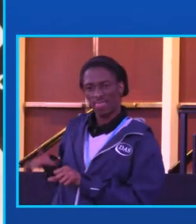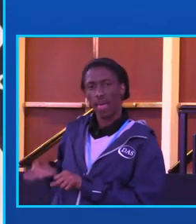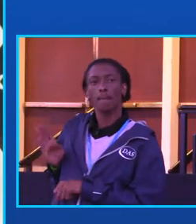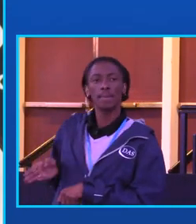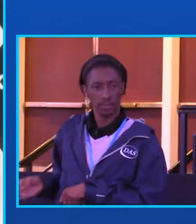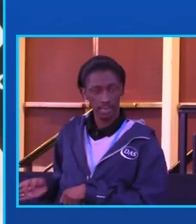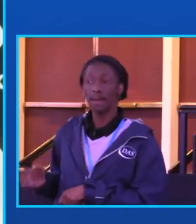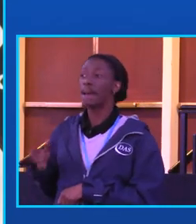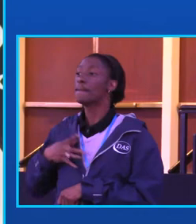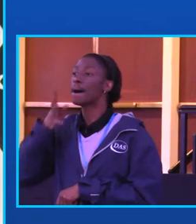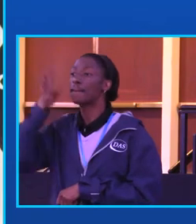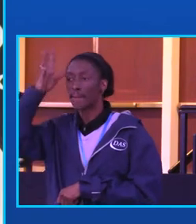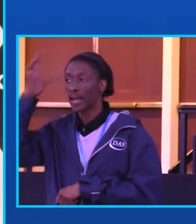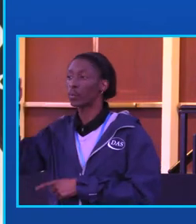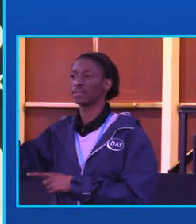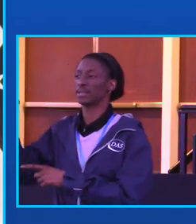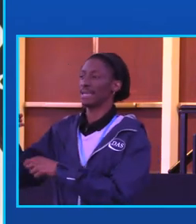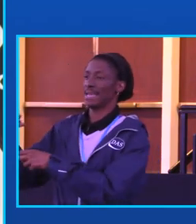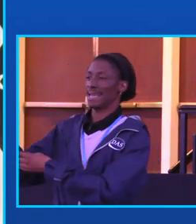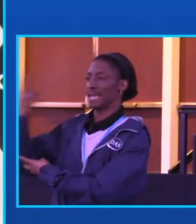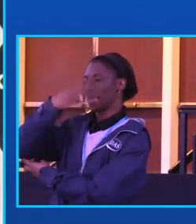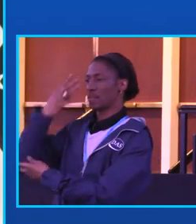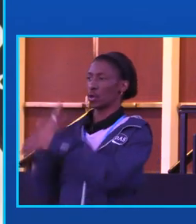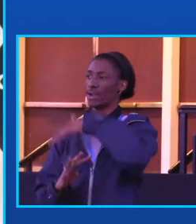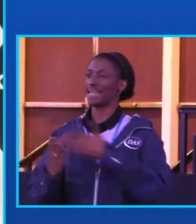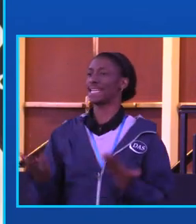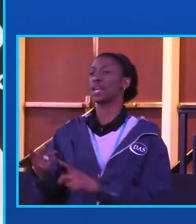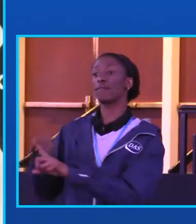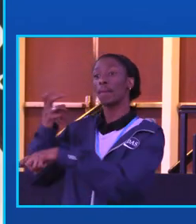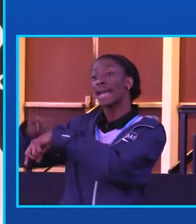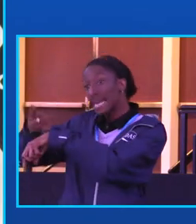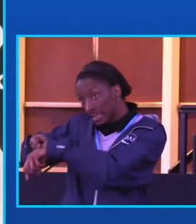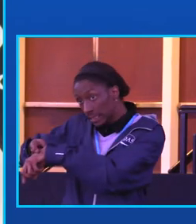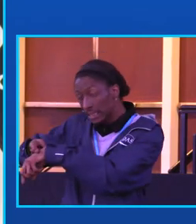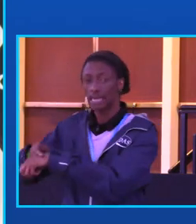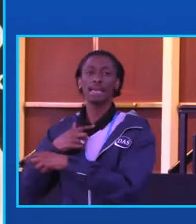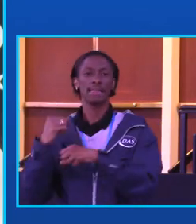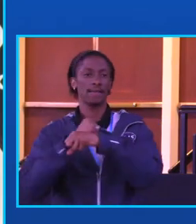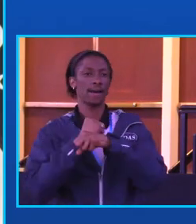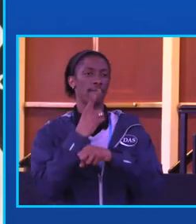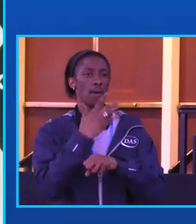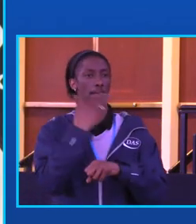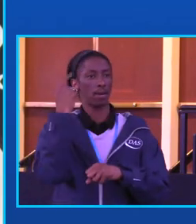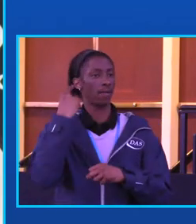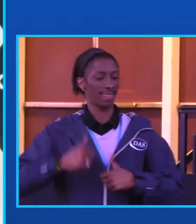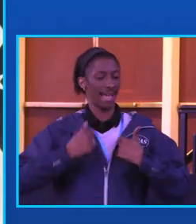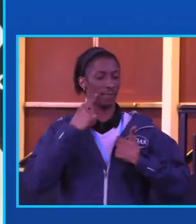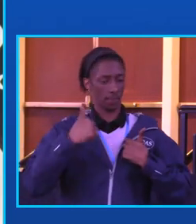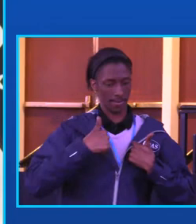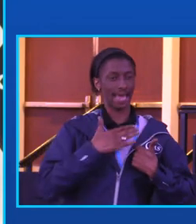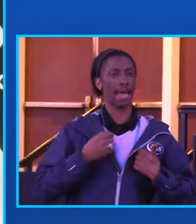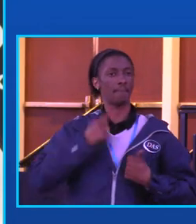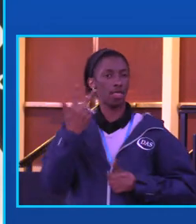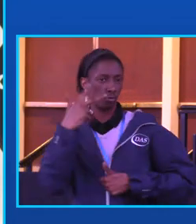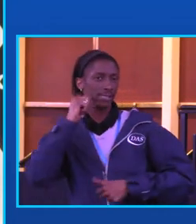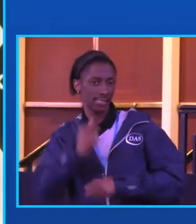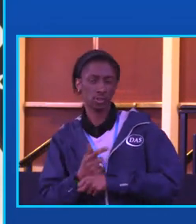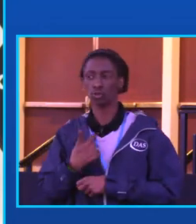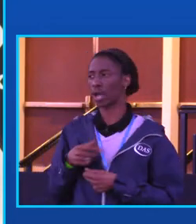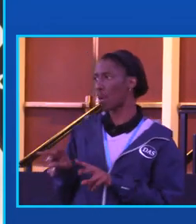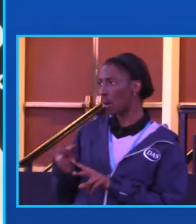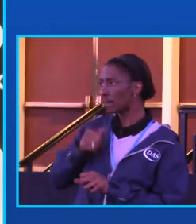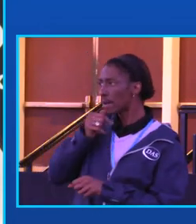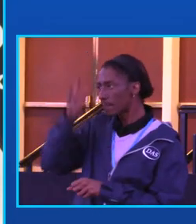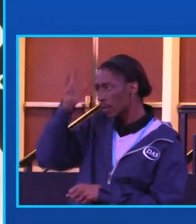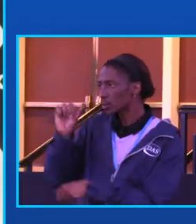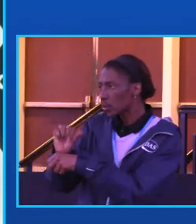parents came here as immigrants from Haiti, fighting for a better life for me and my three sisters. I watched my parents work several